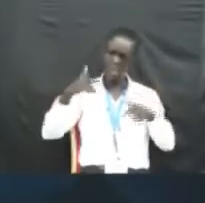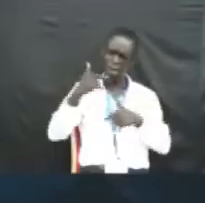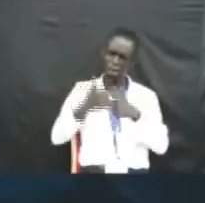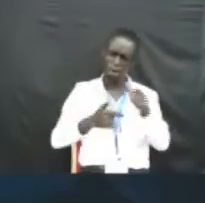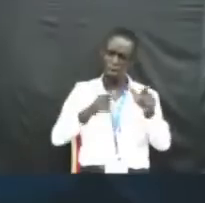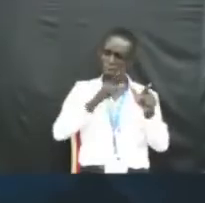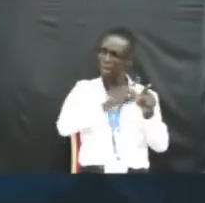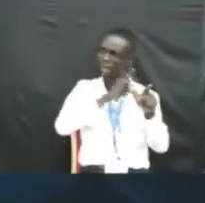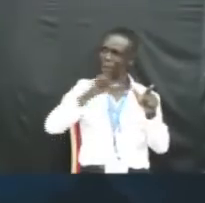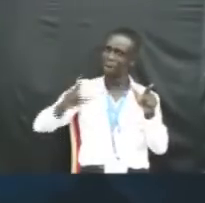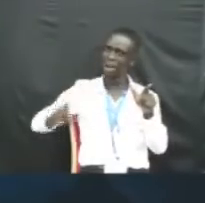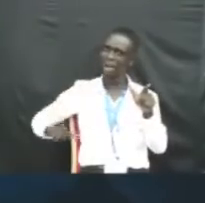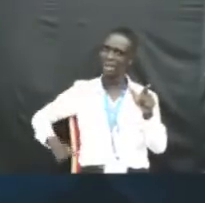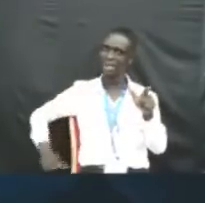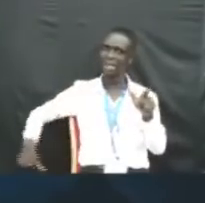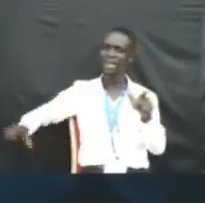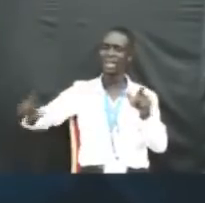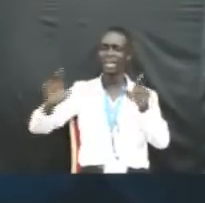I don't